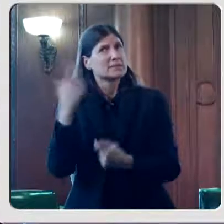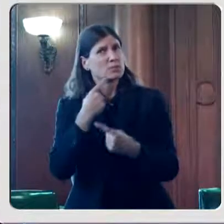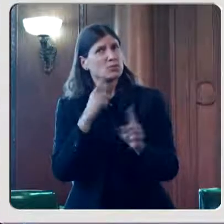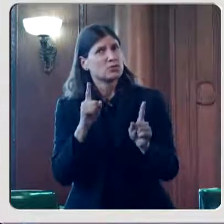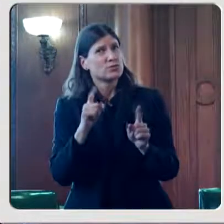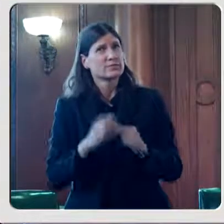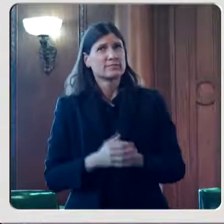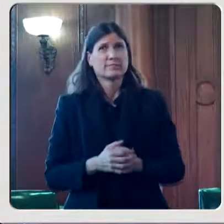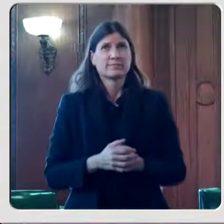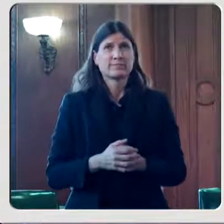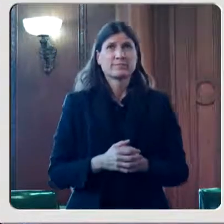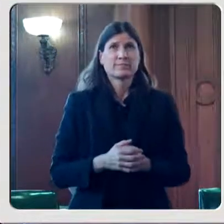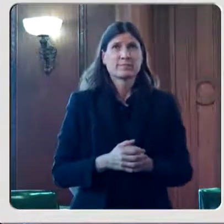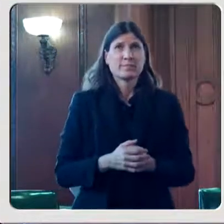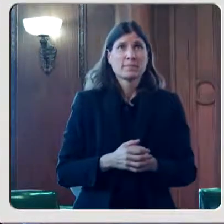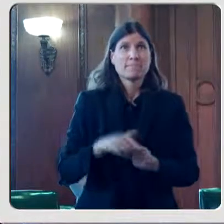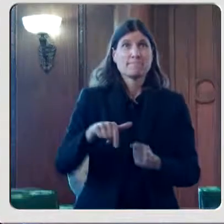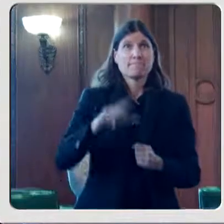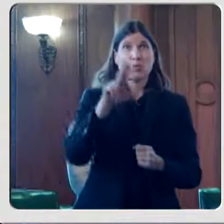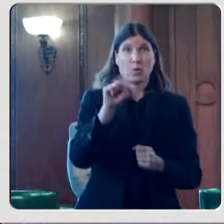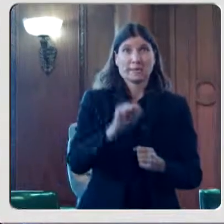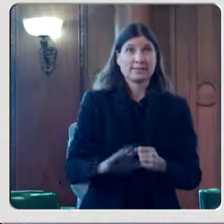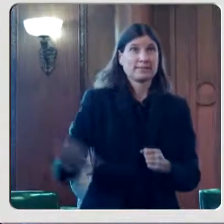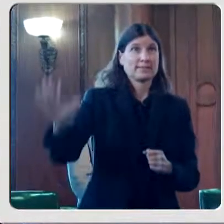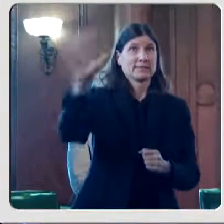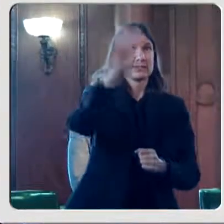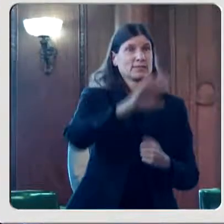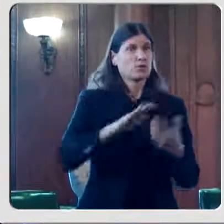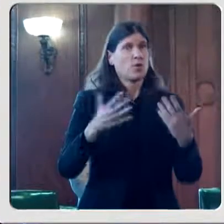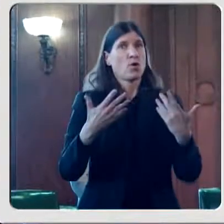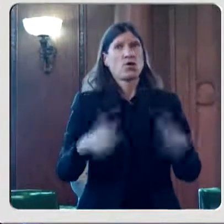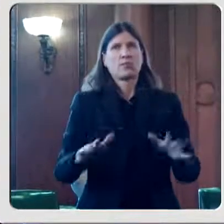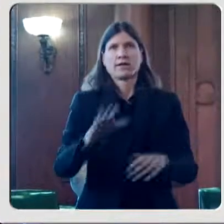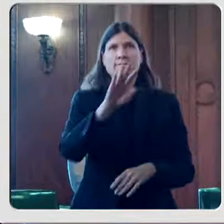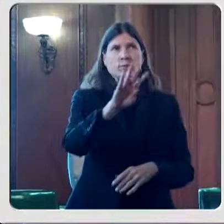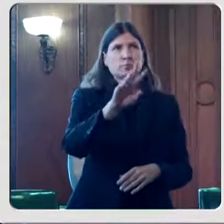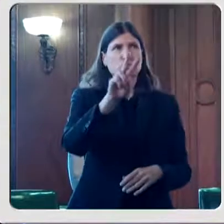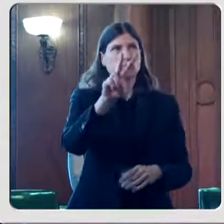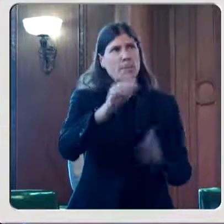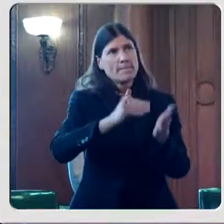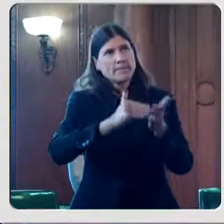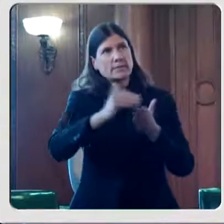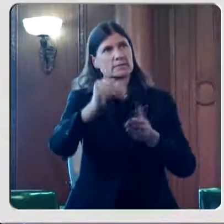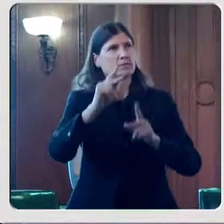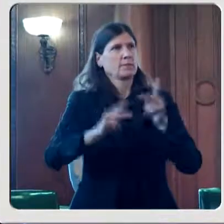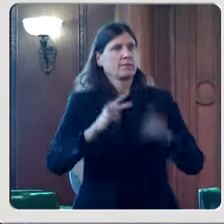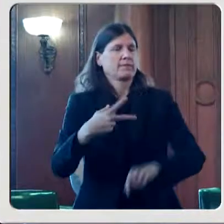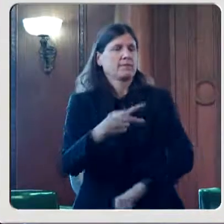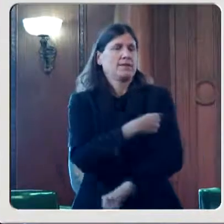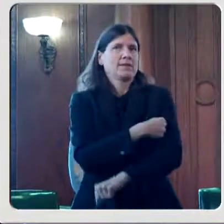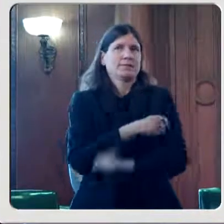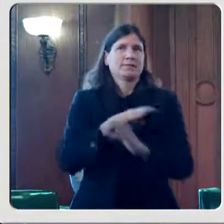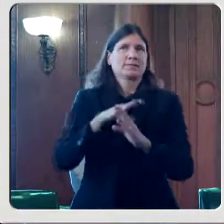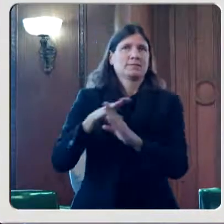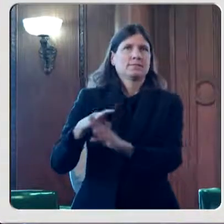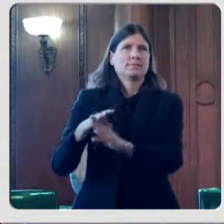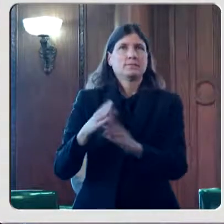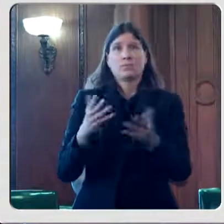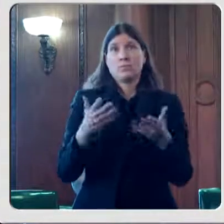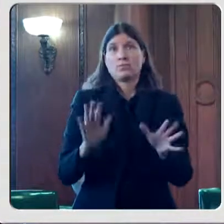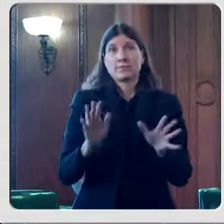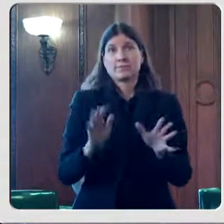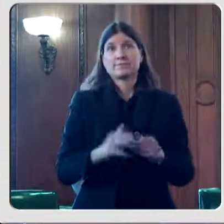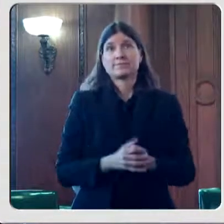that have been distributed. When you break that down, it's about 32 million first doses and about 9.5 million people have received